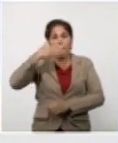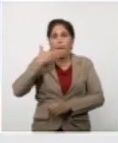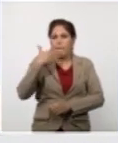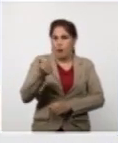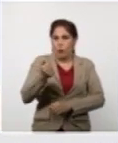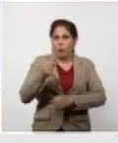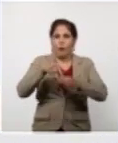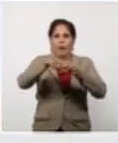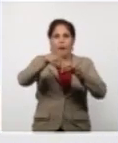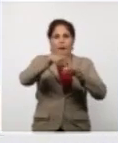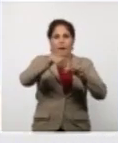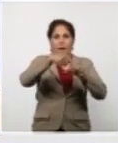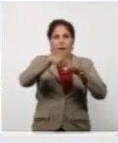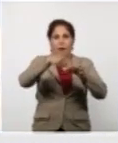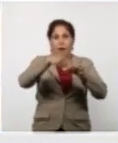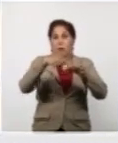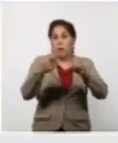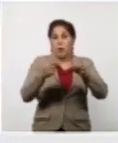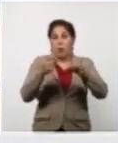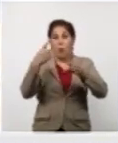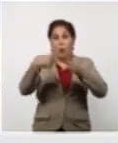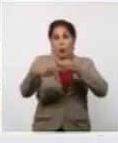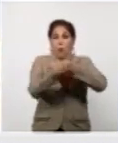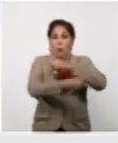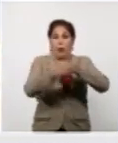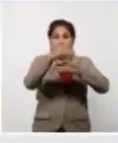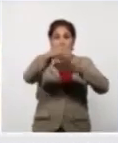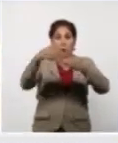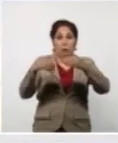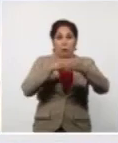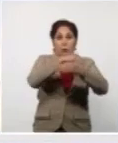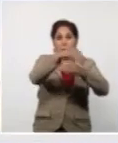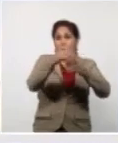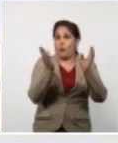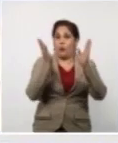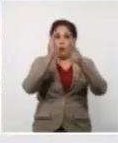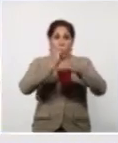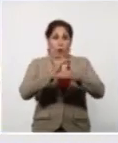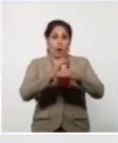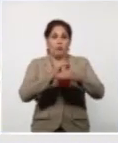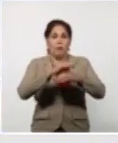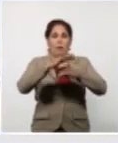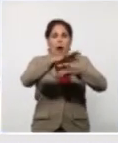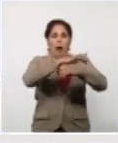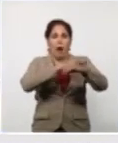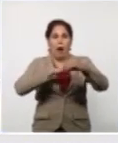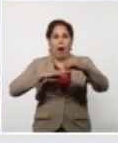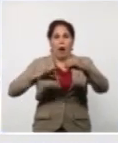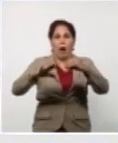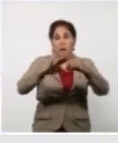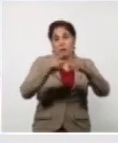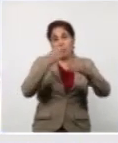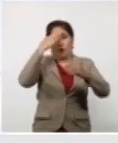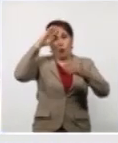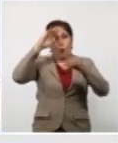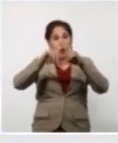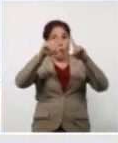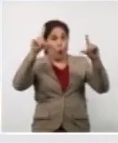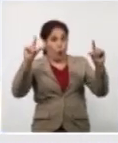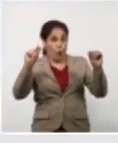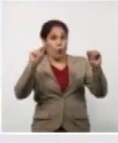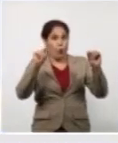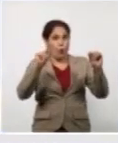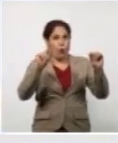certain territories. And as I always say, Cuba has the advantage of not sharing